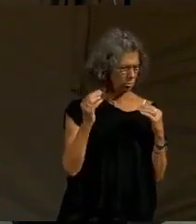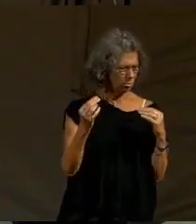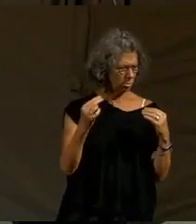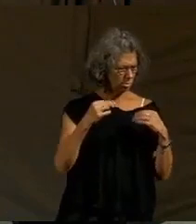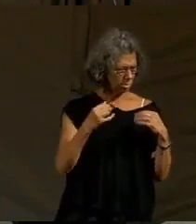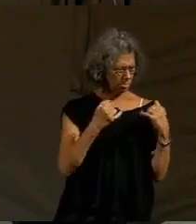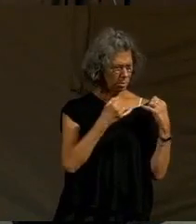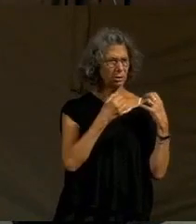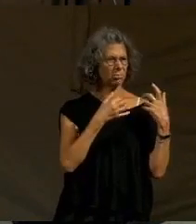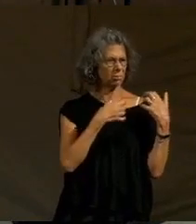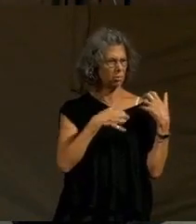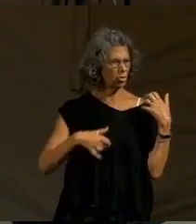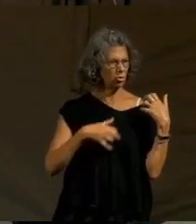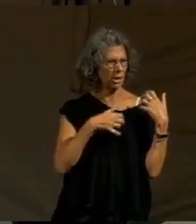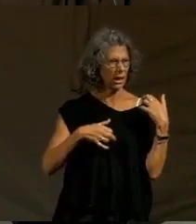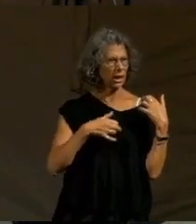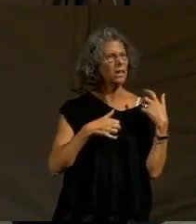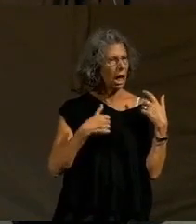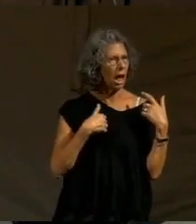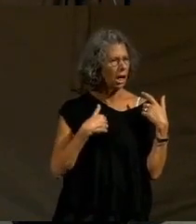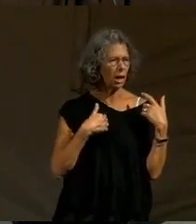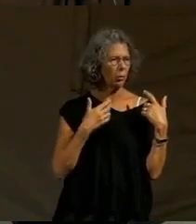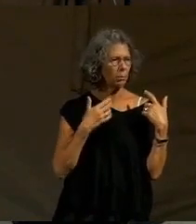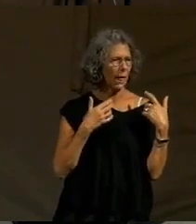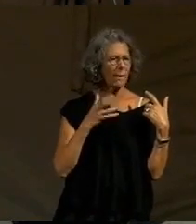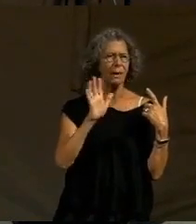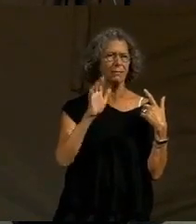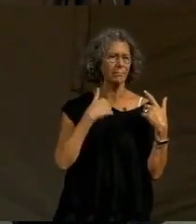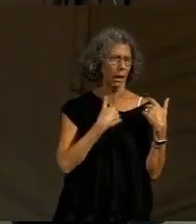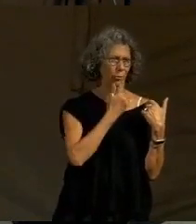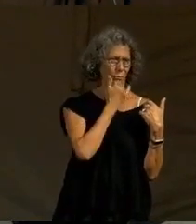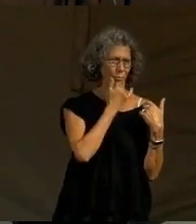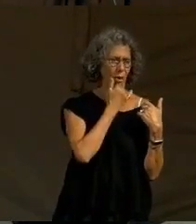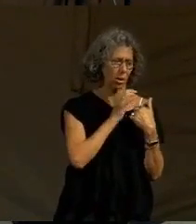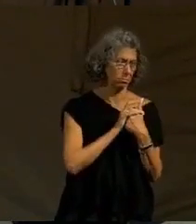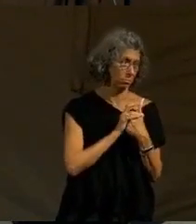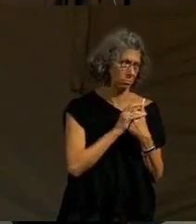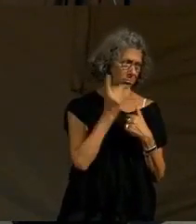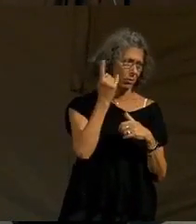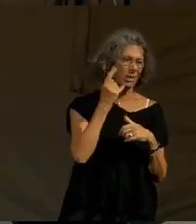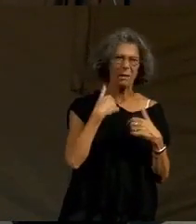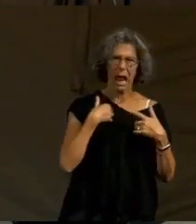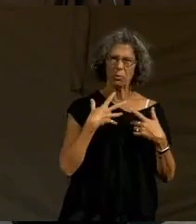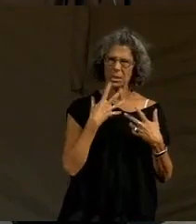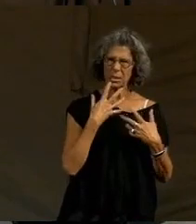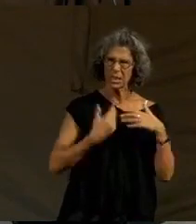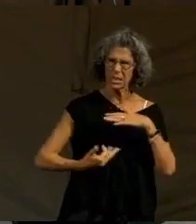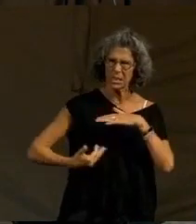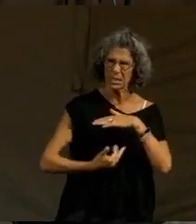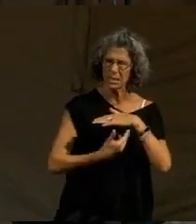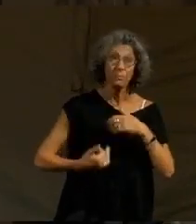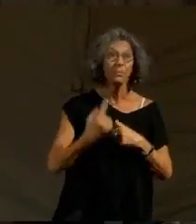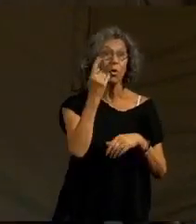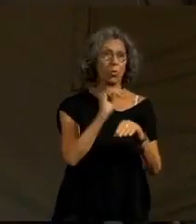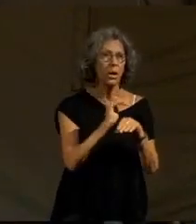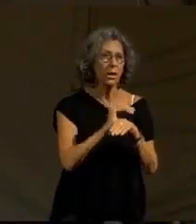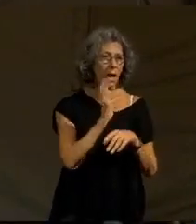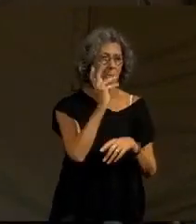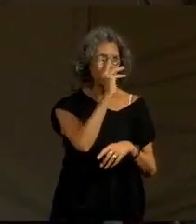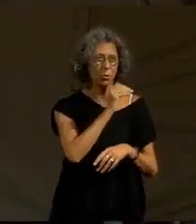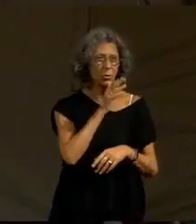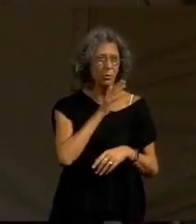I was hostile. Until one night, a beautiful woman came in the room. She was about 5'2"